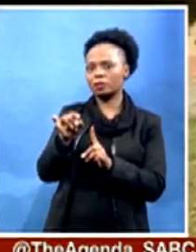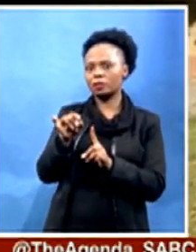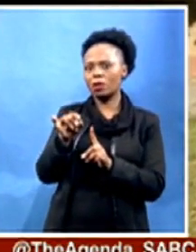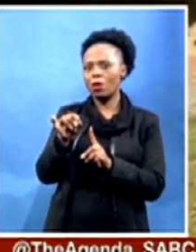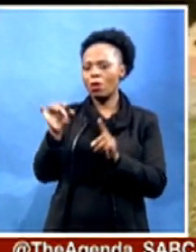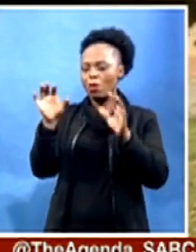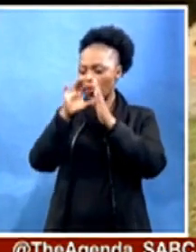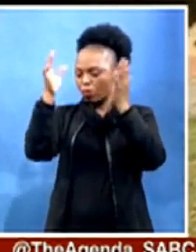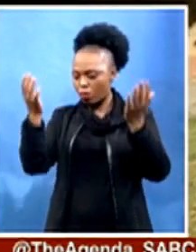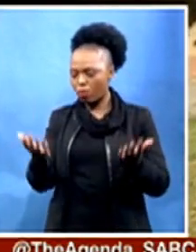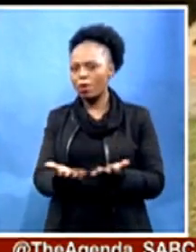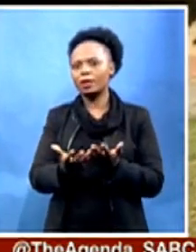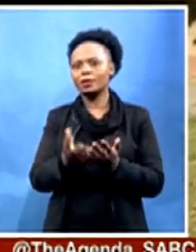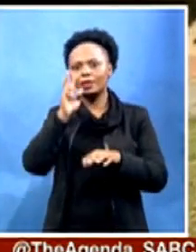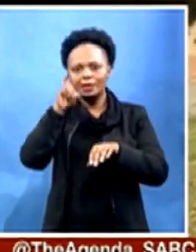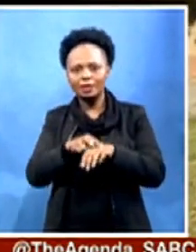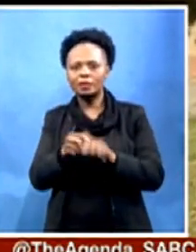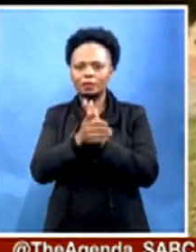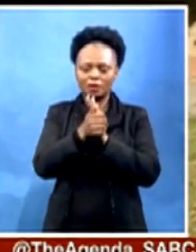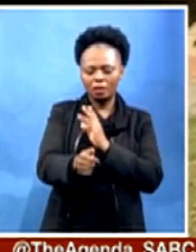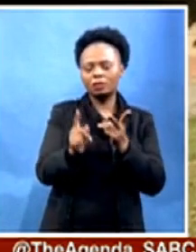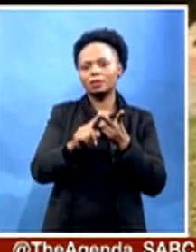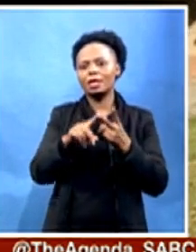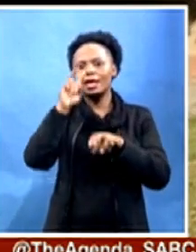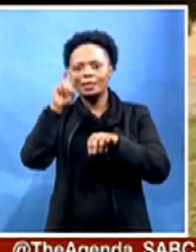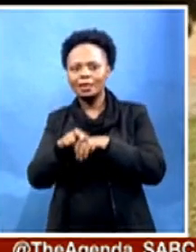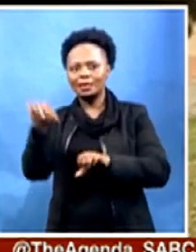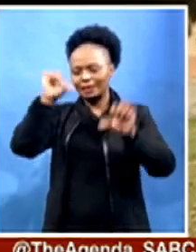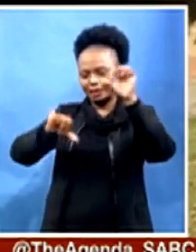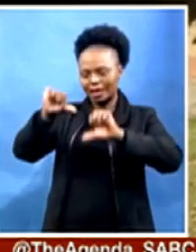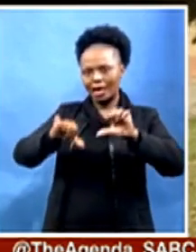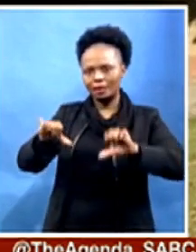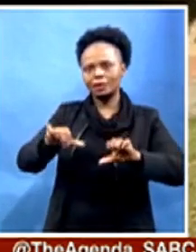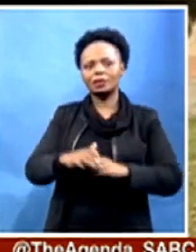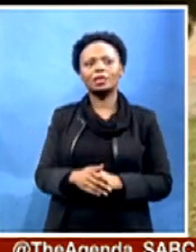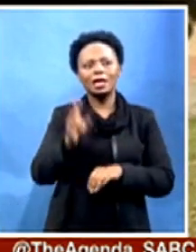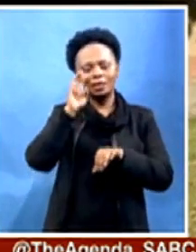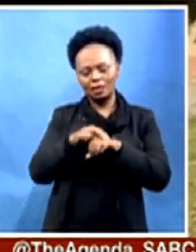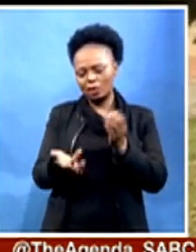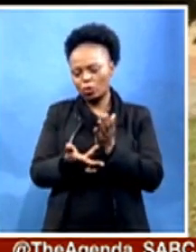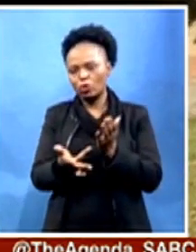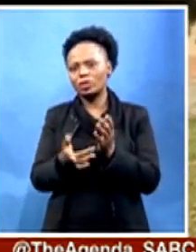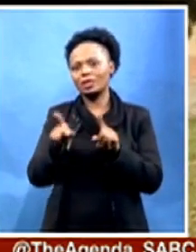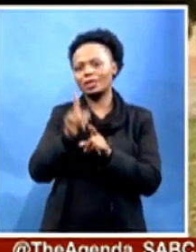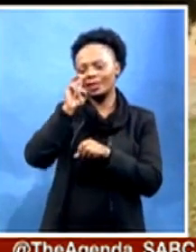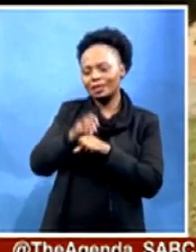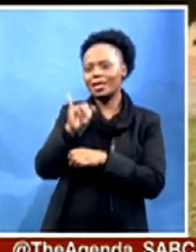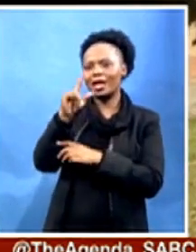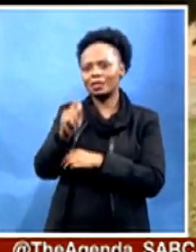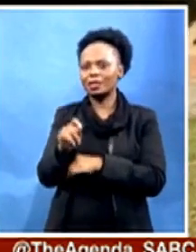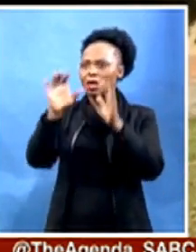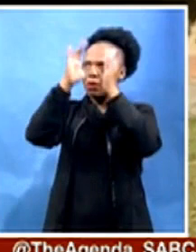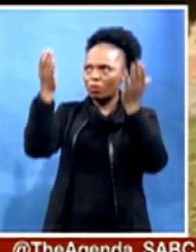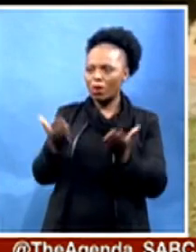form of science, some form of technology. This world is now driven by IT, it's driven by technology. And these are the skills that we need to